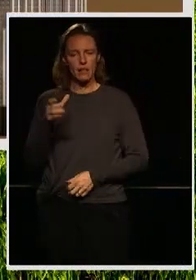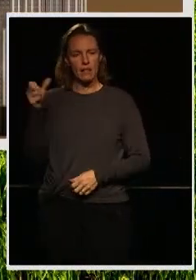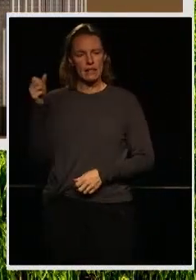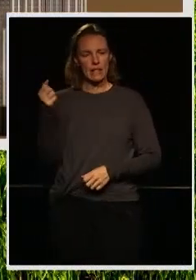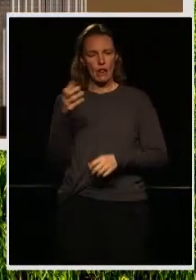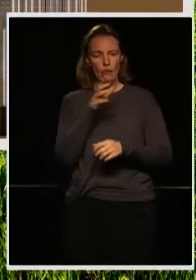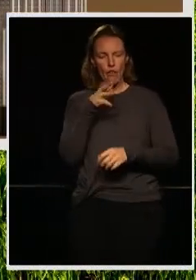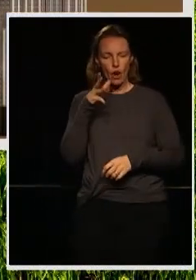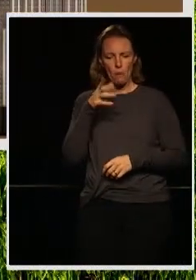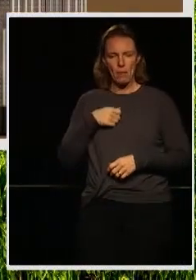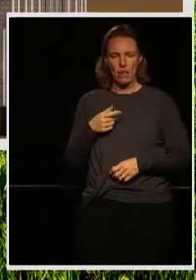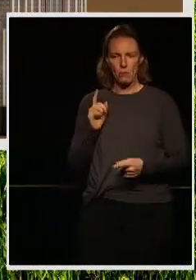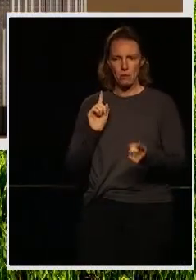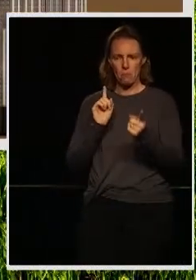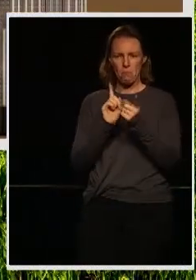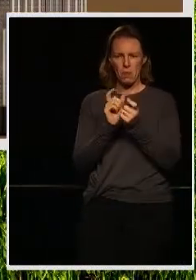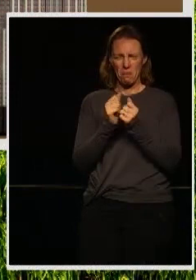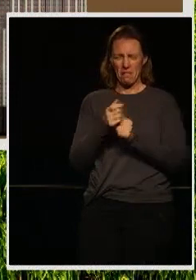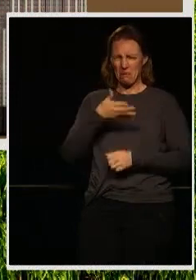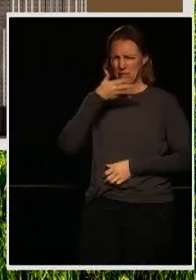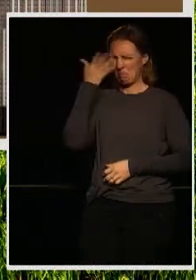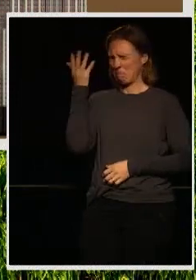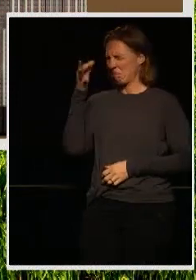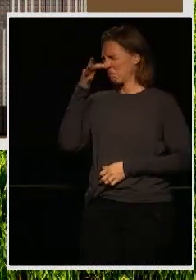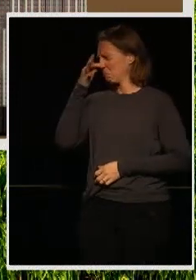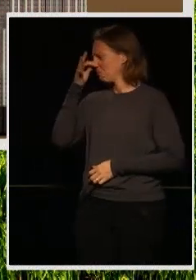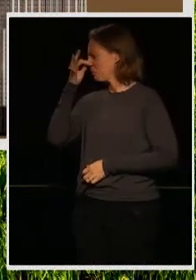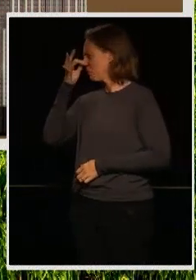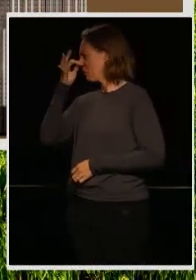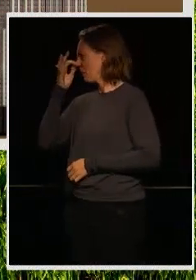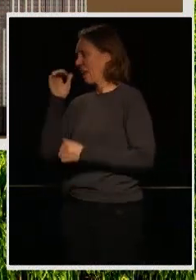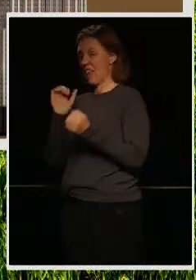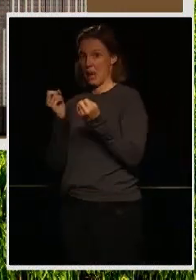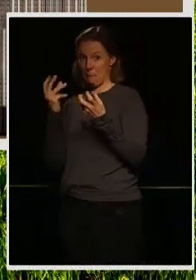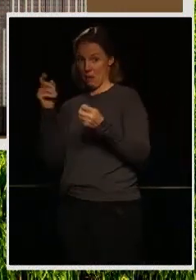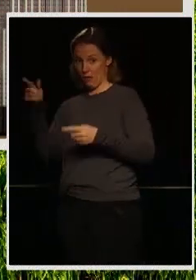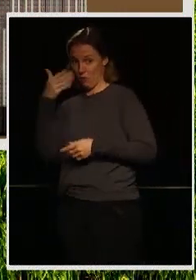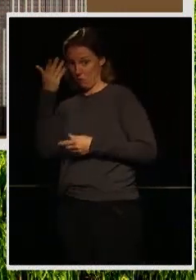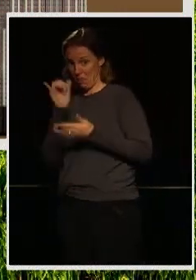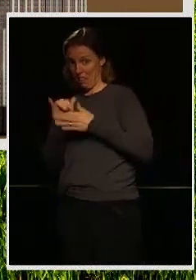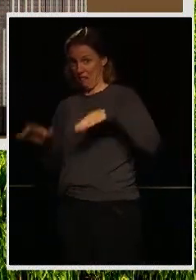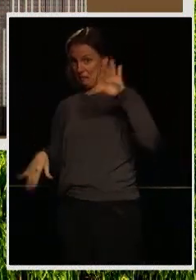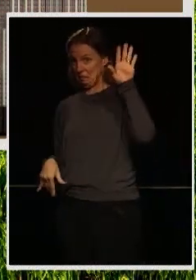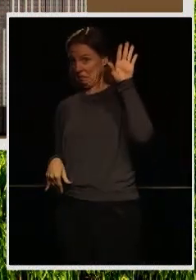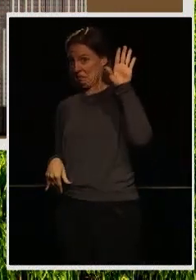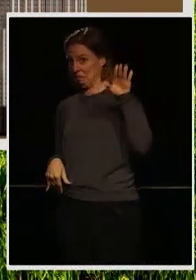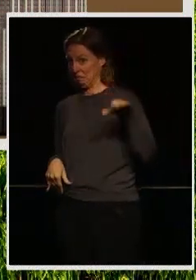farm and was greeted with a pungent odor. How many of you have smelled?